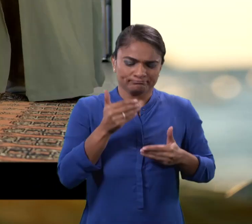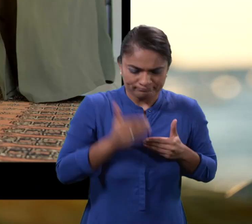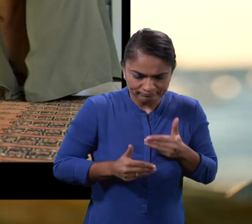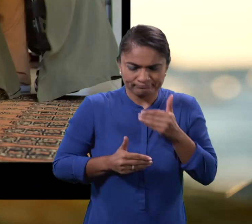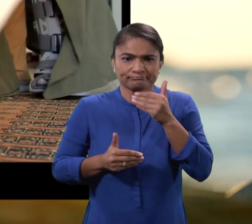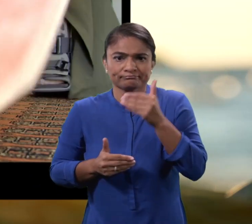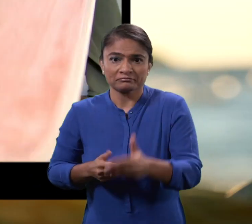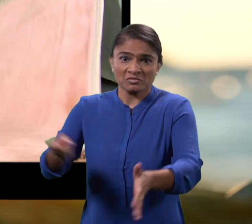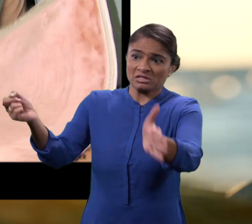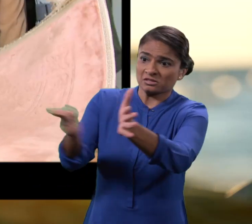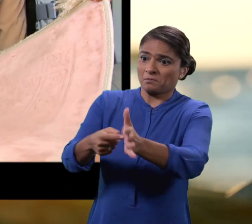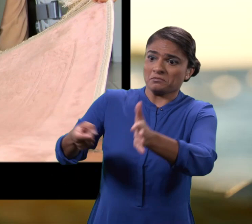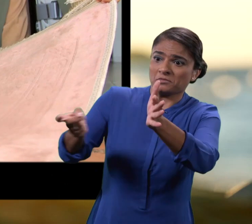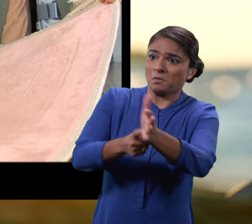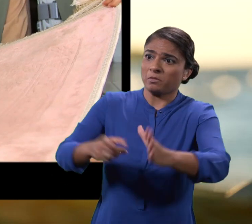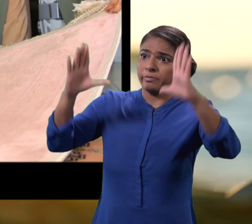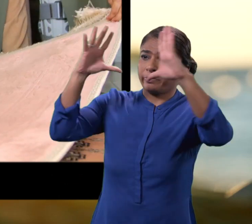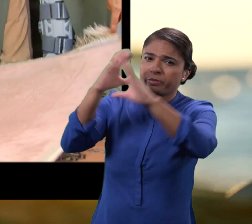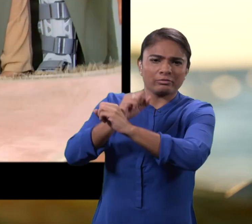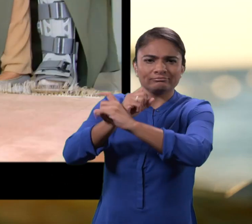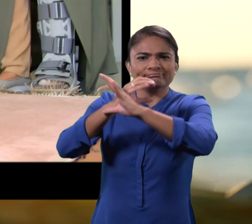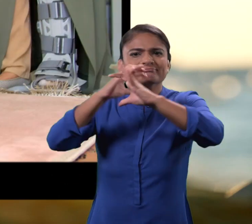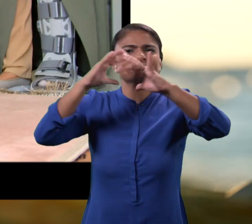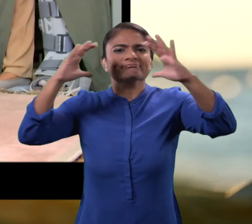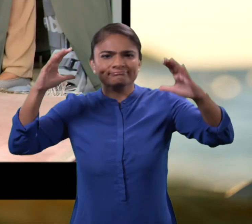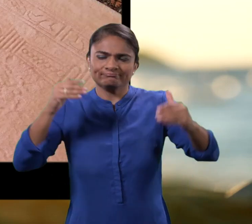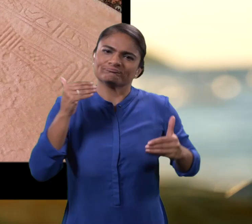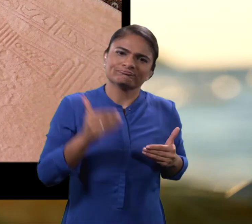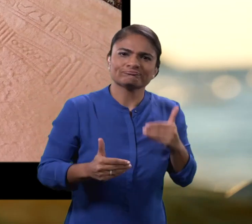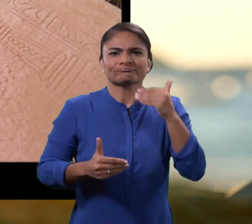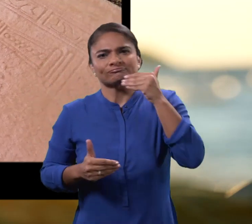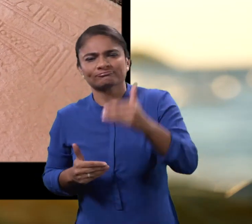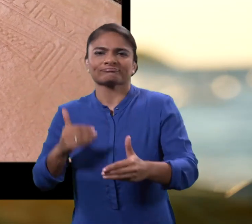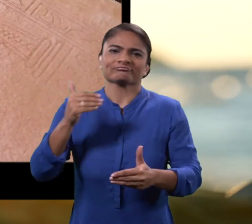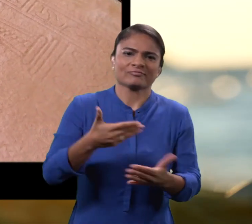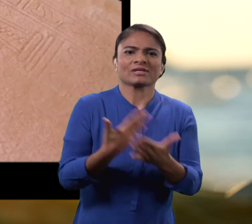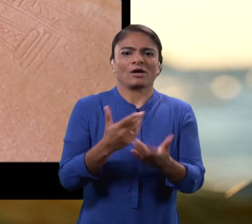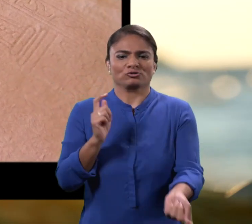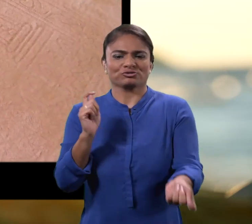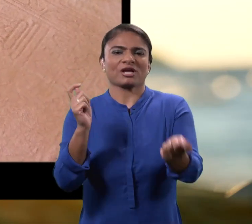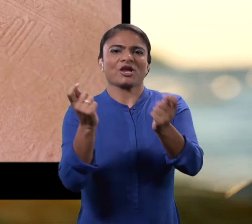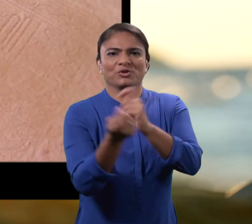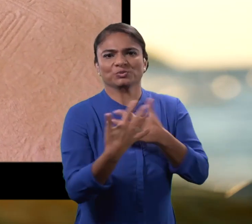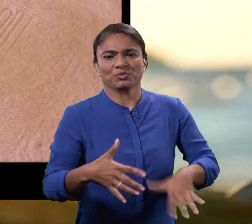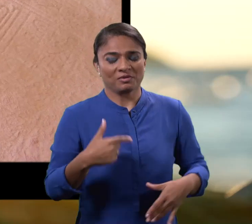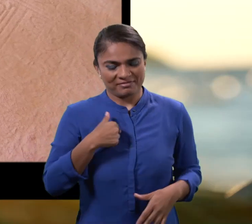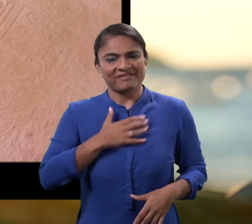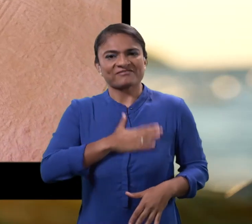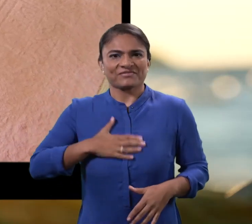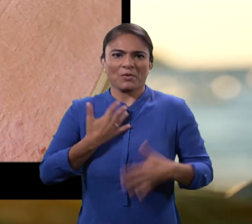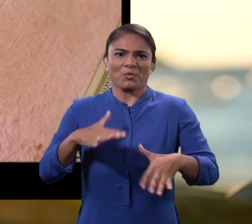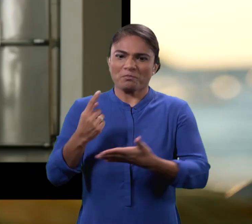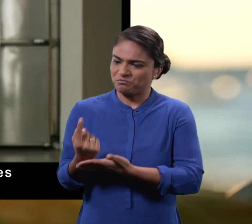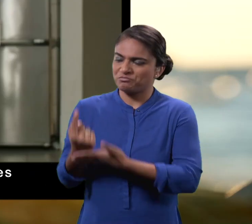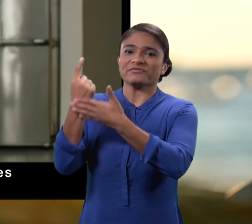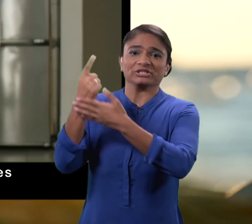and that momentum is not dimmed, and that we take this forward and we make that change. So I feel